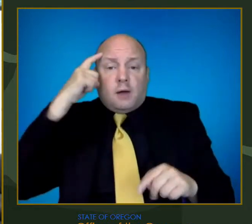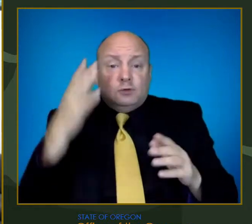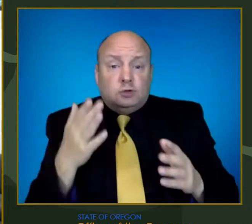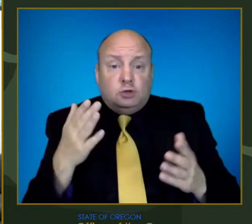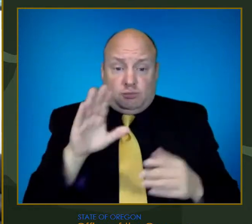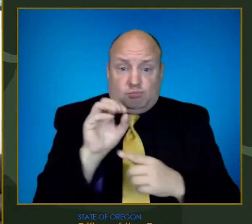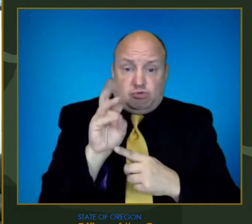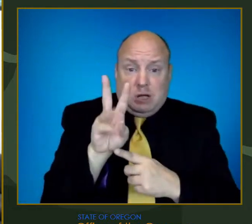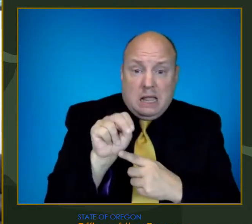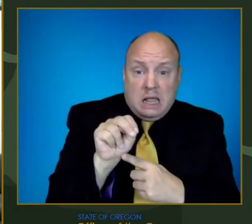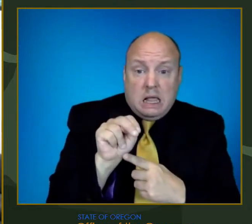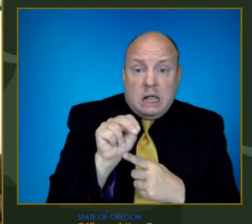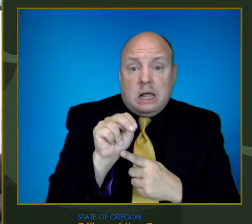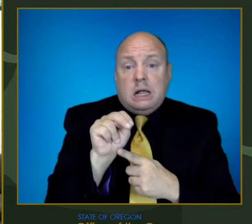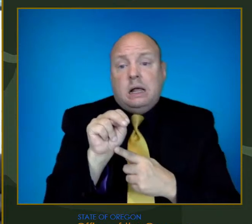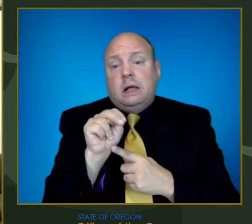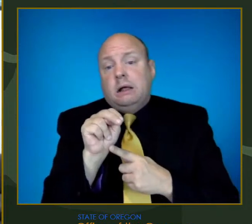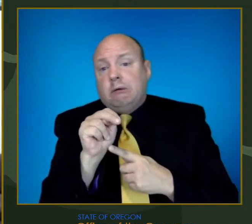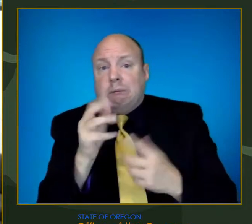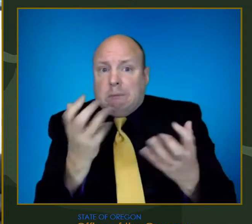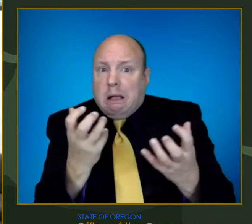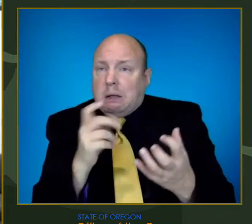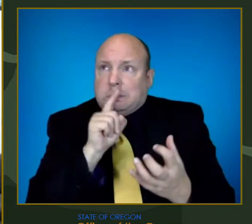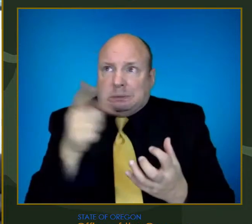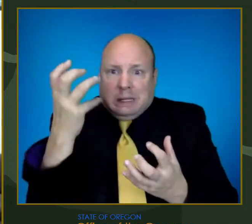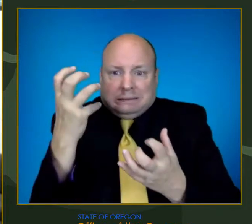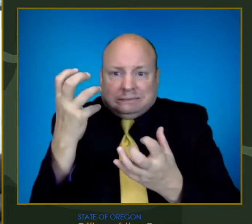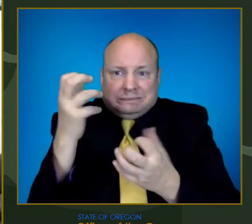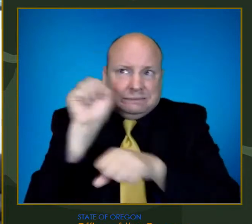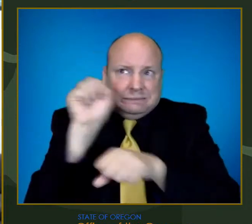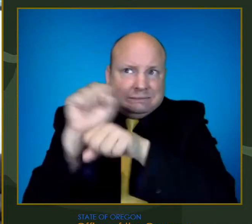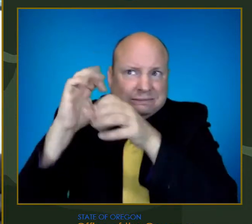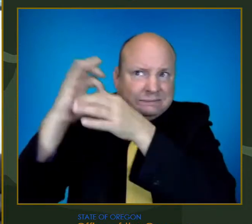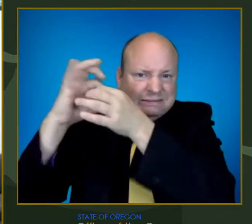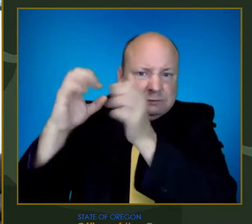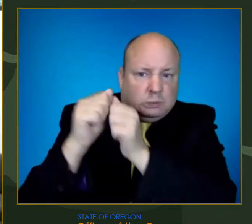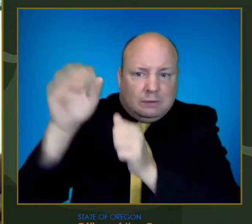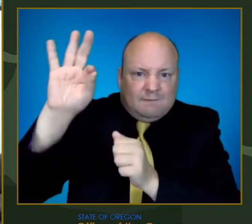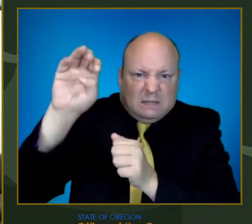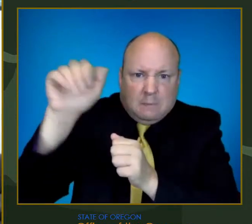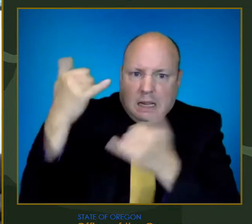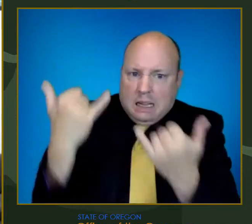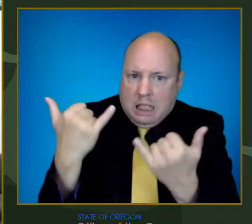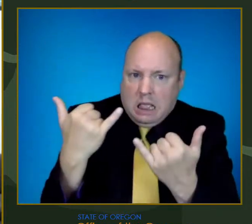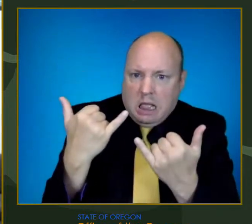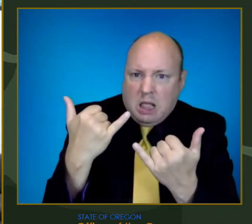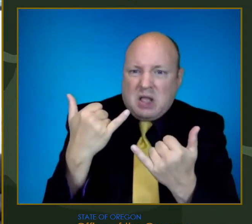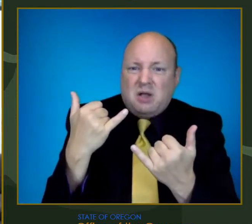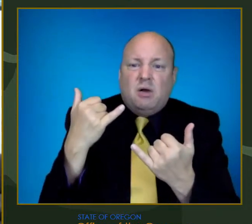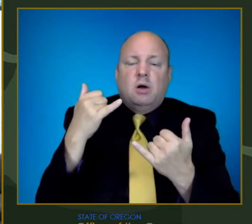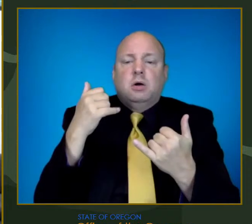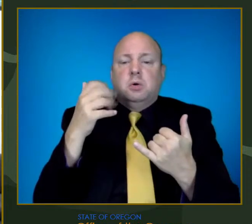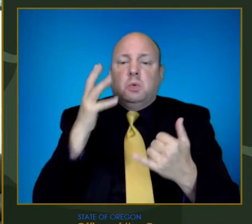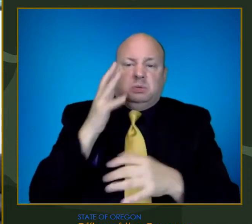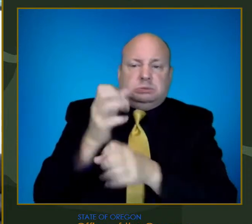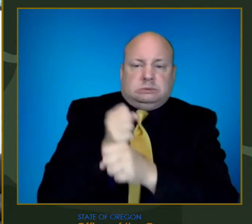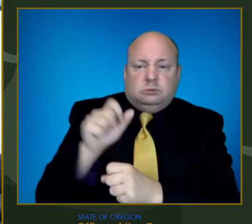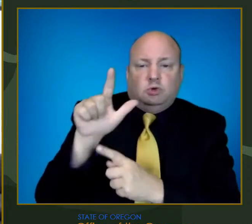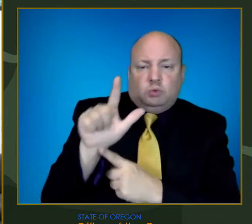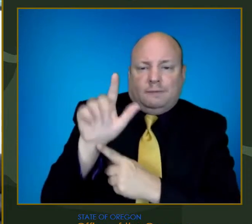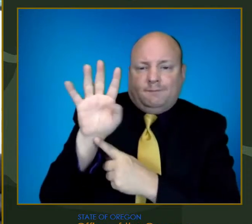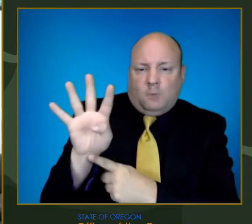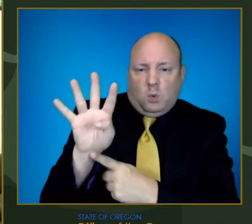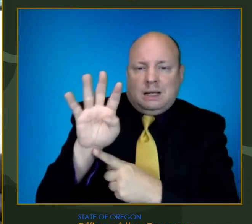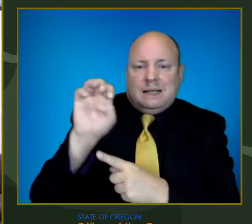partners, Oregon will receive 24 EMT paramedics through FEMA national ambulance contracts to support 6